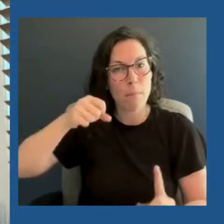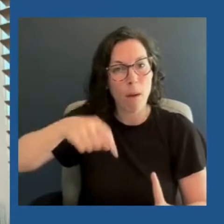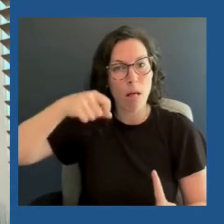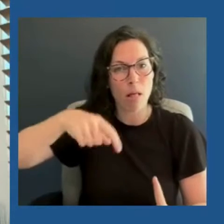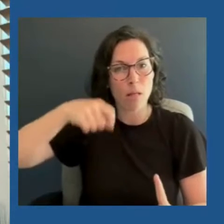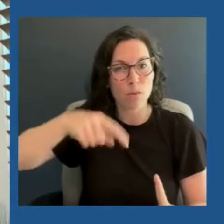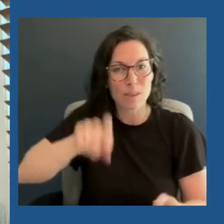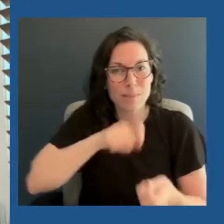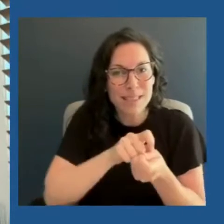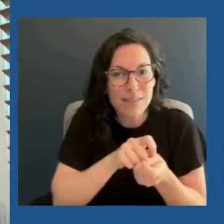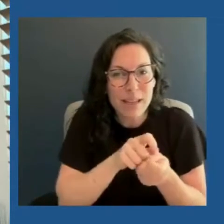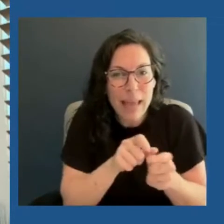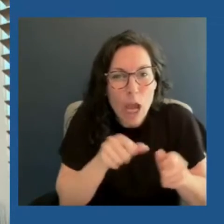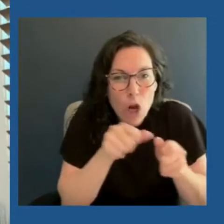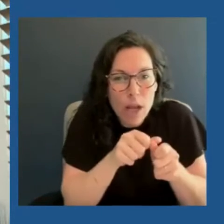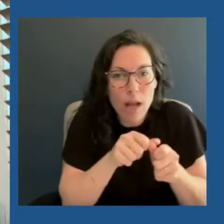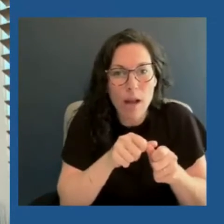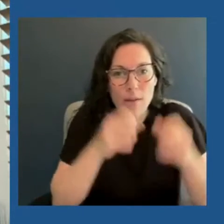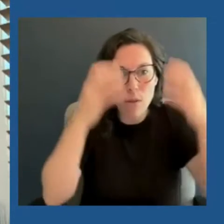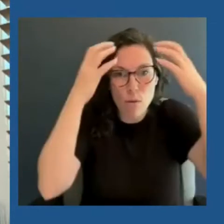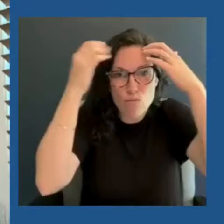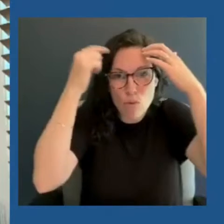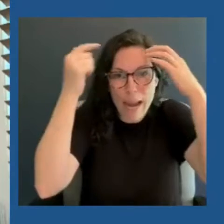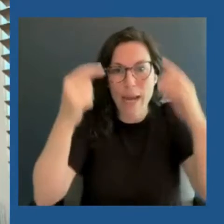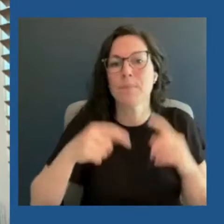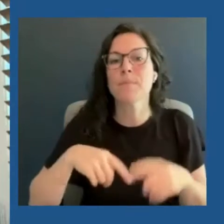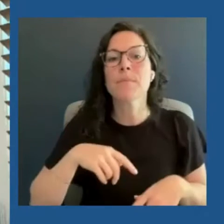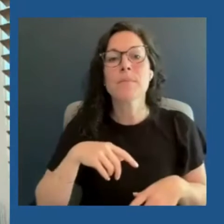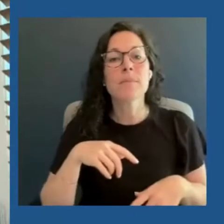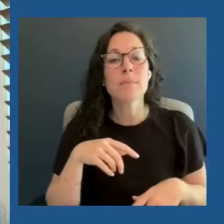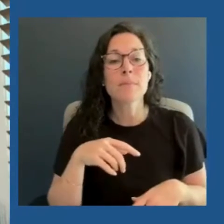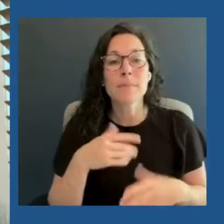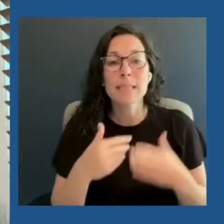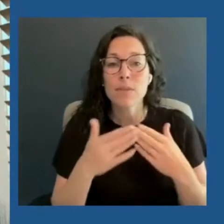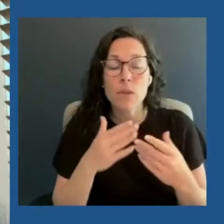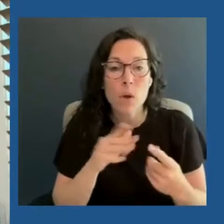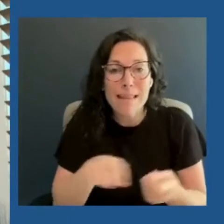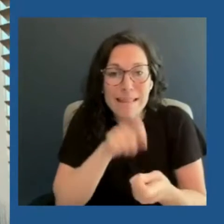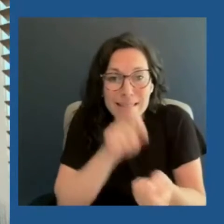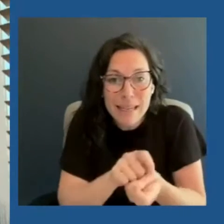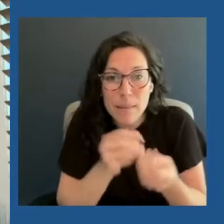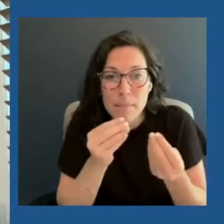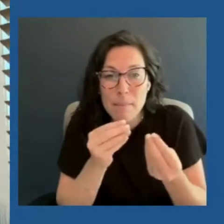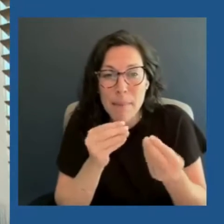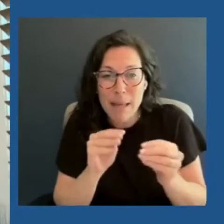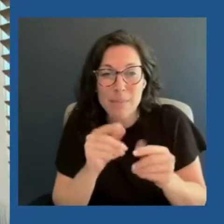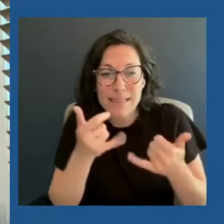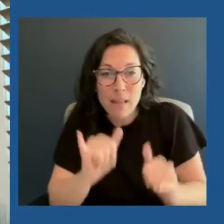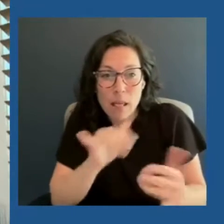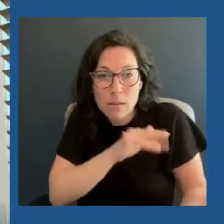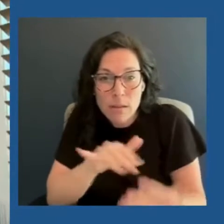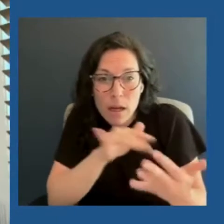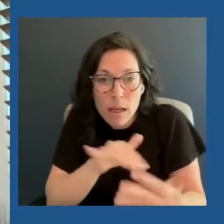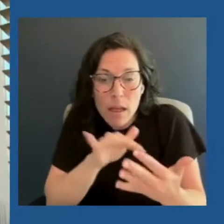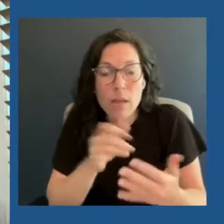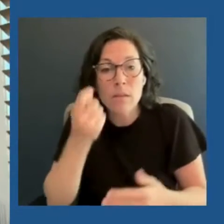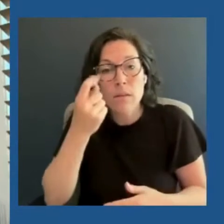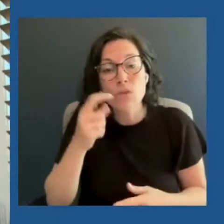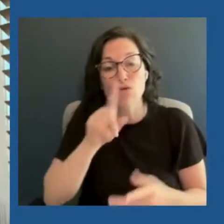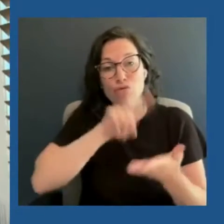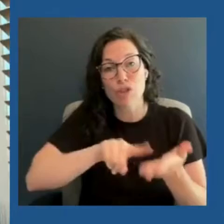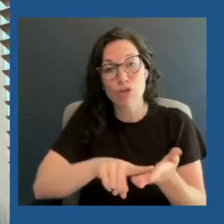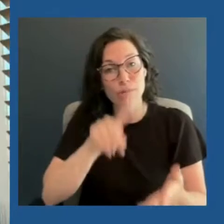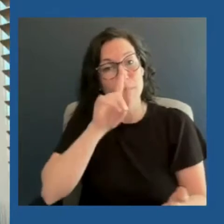the electrodes in the brain. Although the exact mechanisms of action of DBS remain under study, researchers believe that it